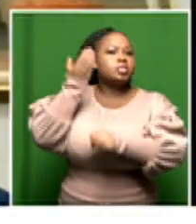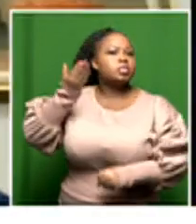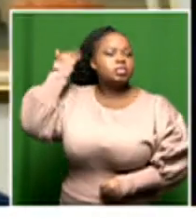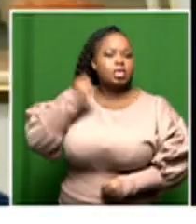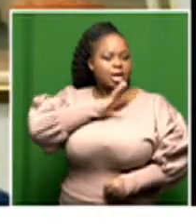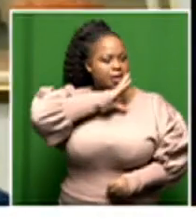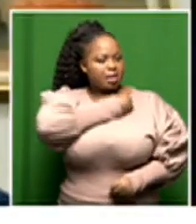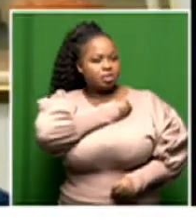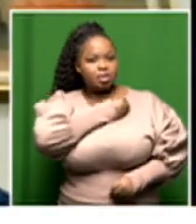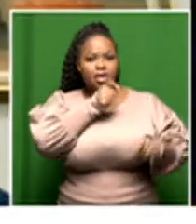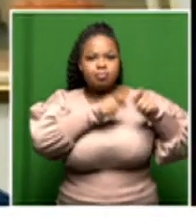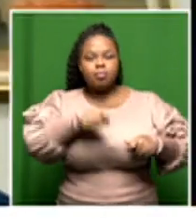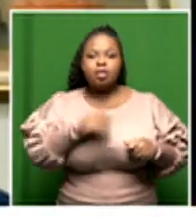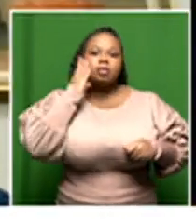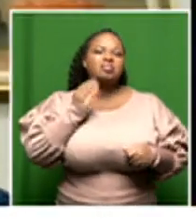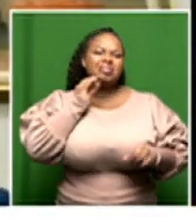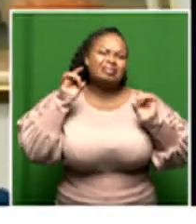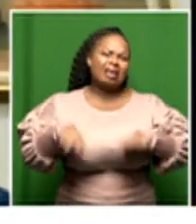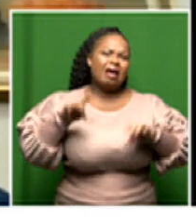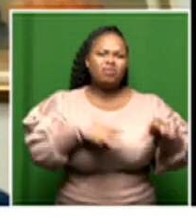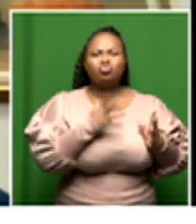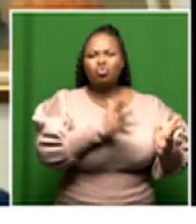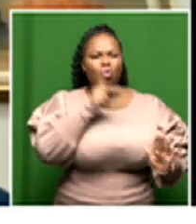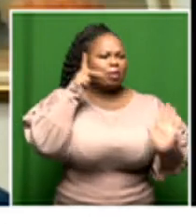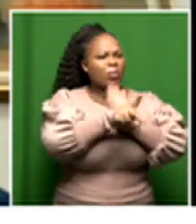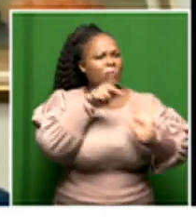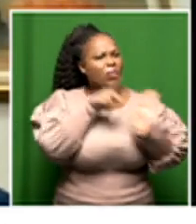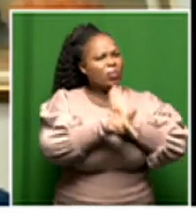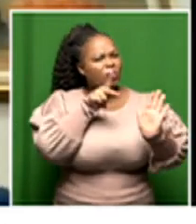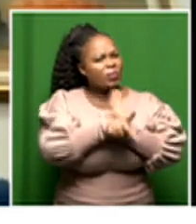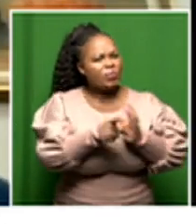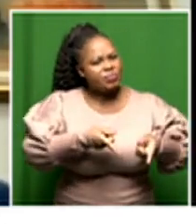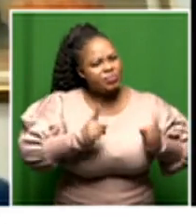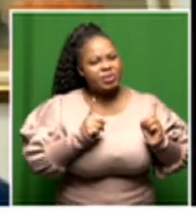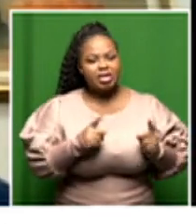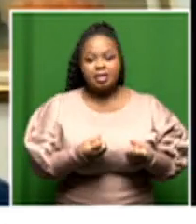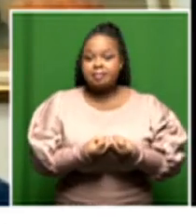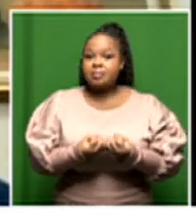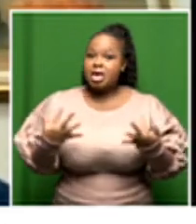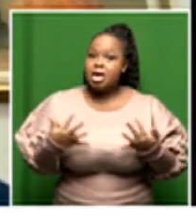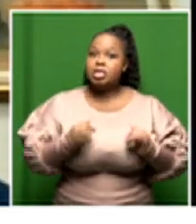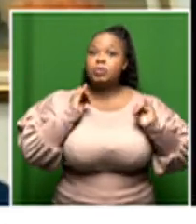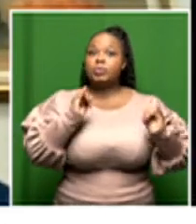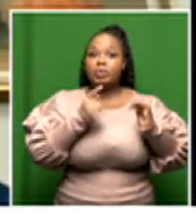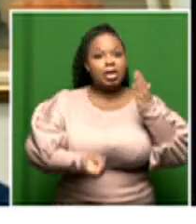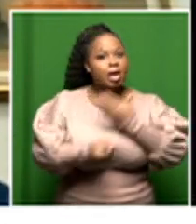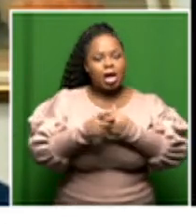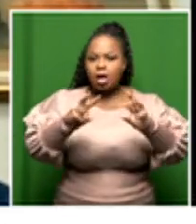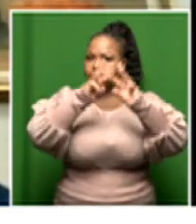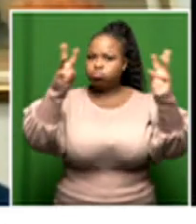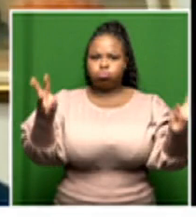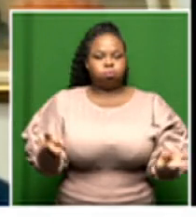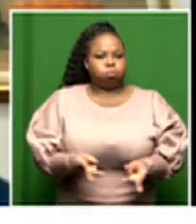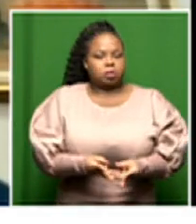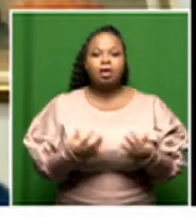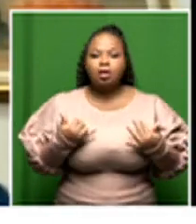brutal onslaught for many, many decades. They're killed. There's a great deal of horror in the world, and